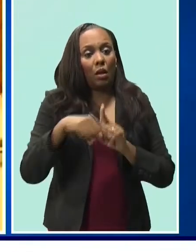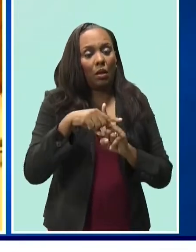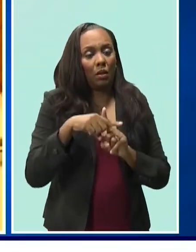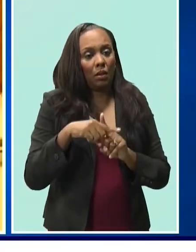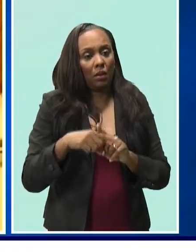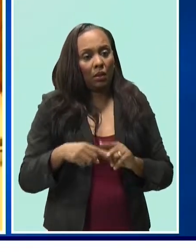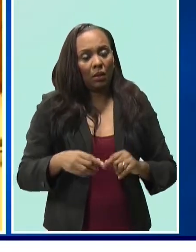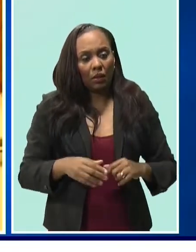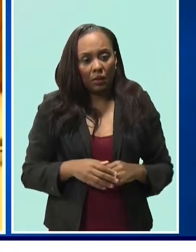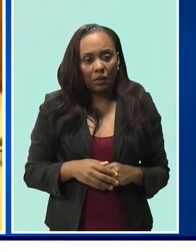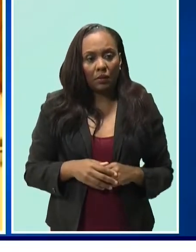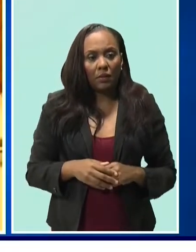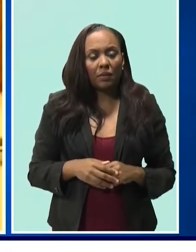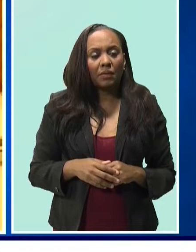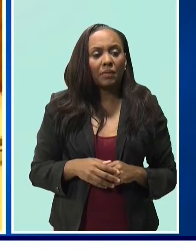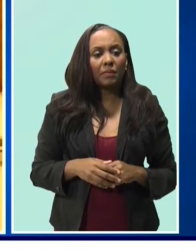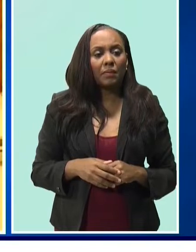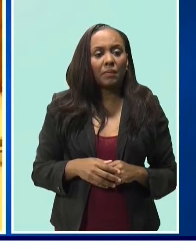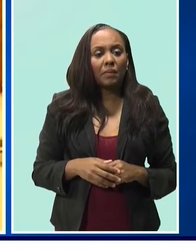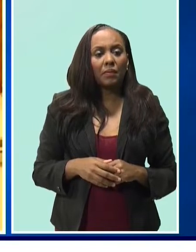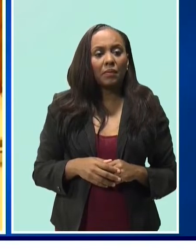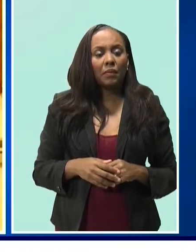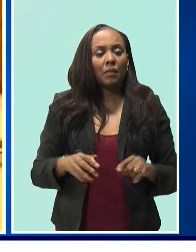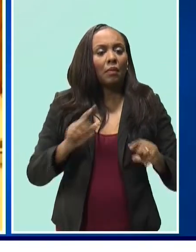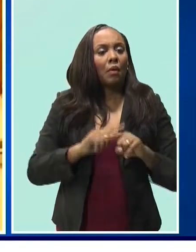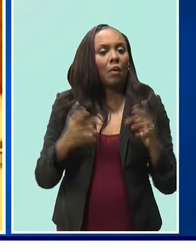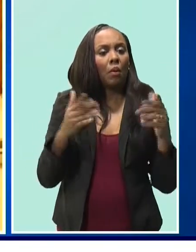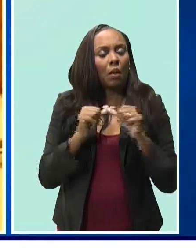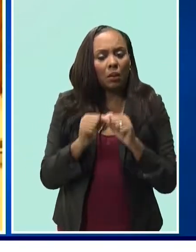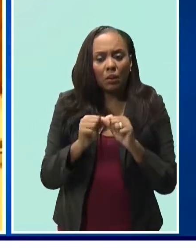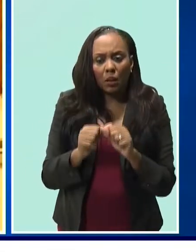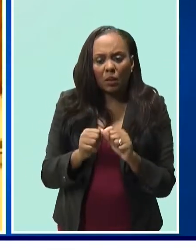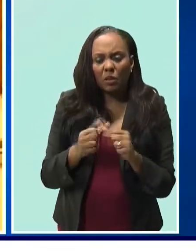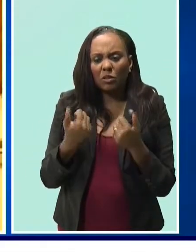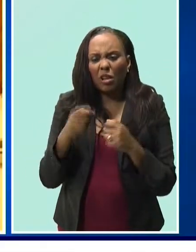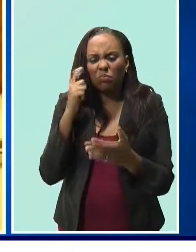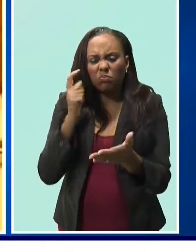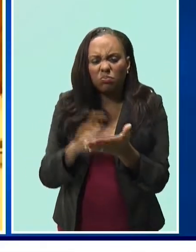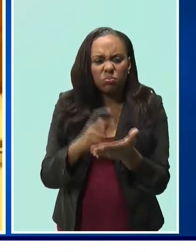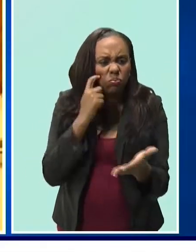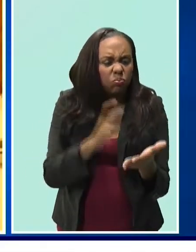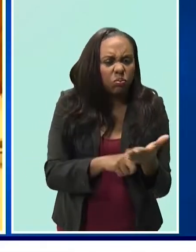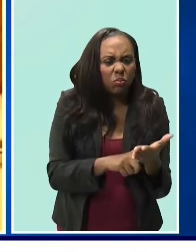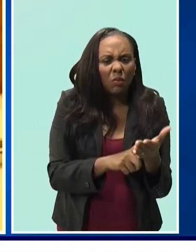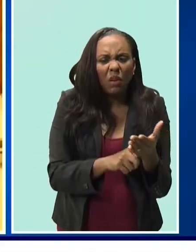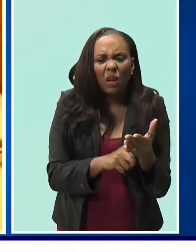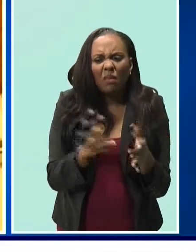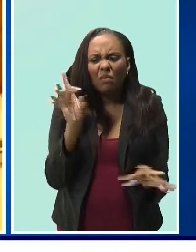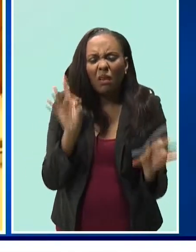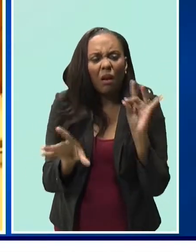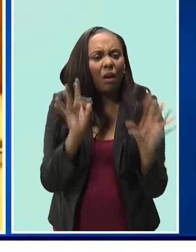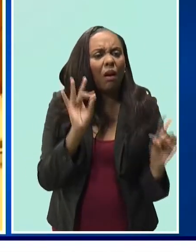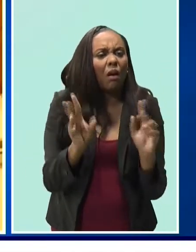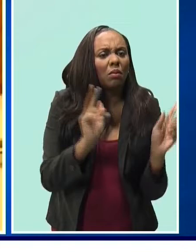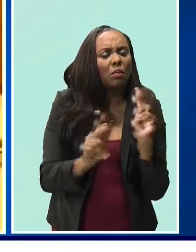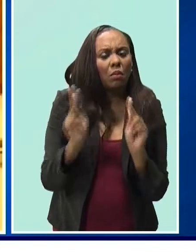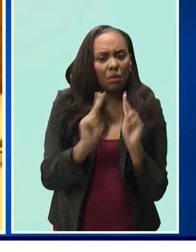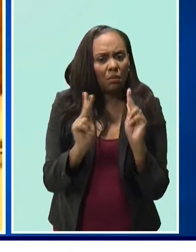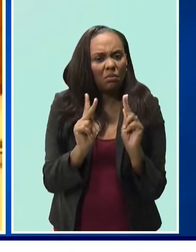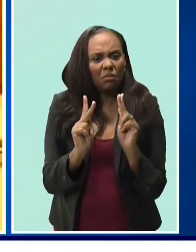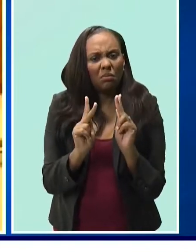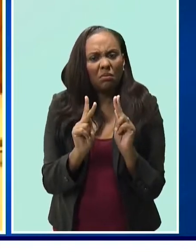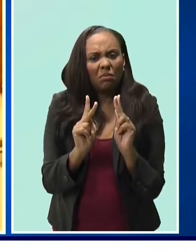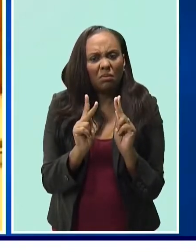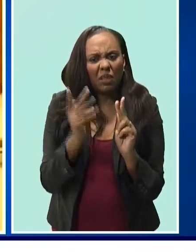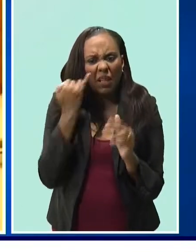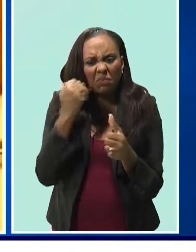do extreme contact tracing, both at persons in